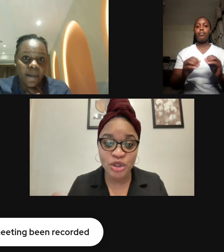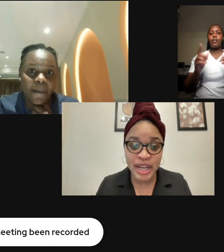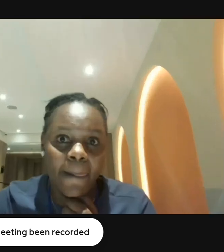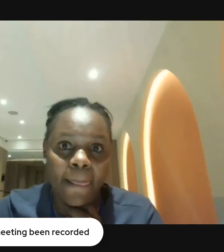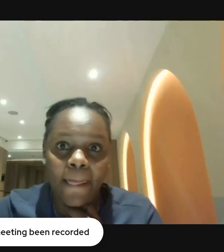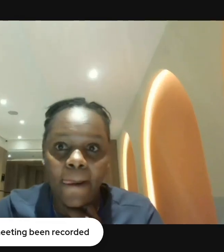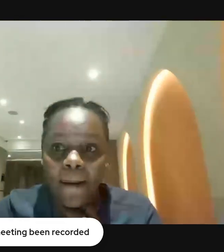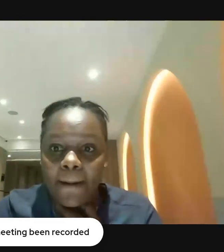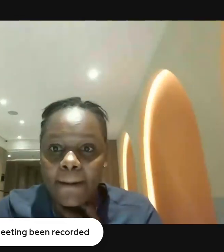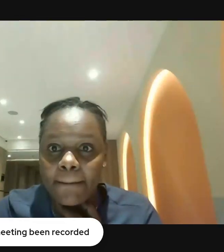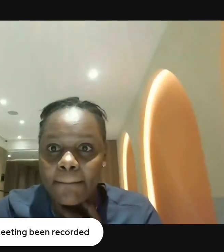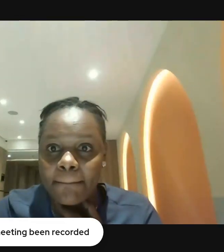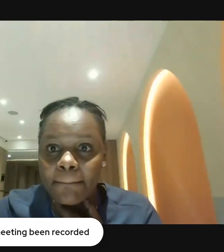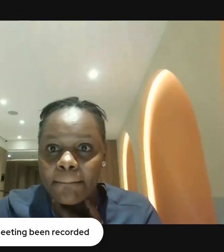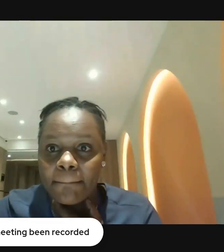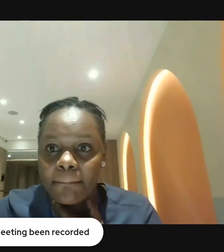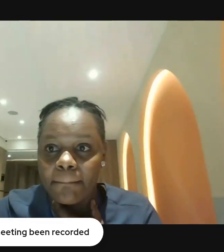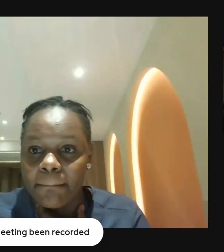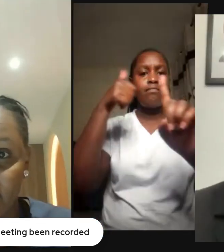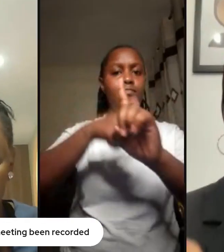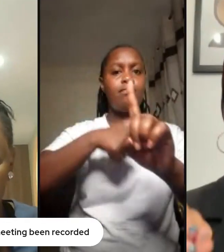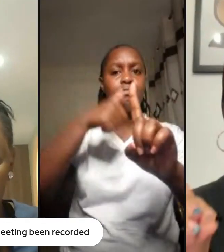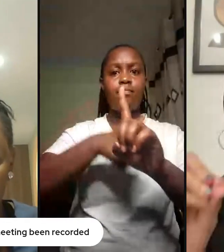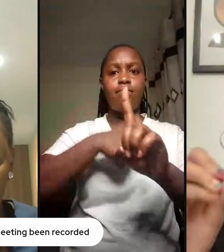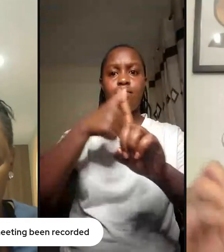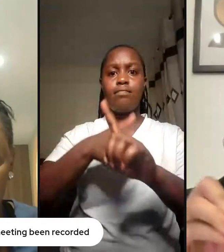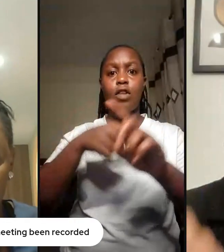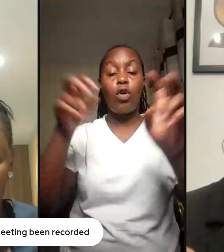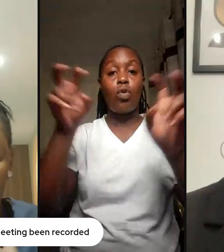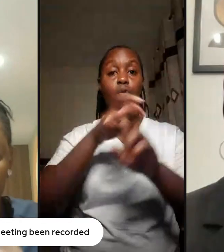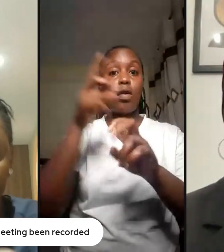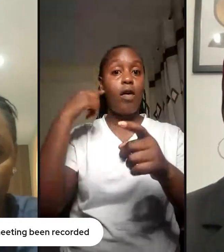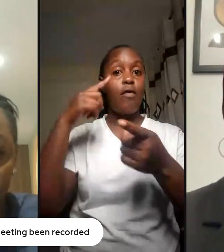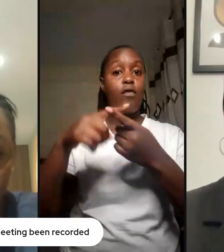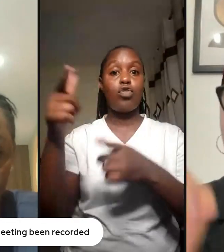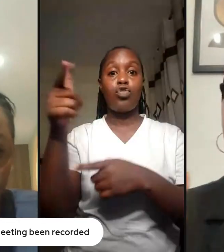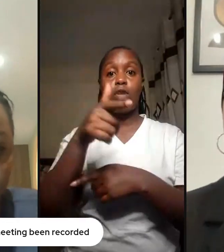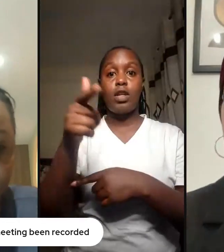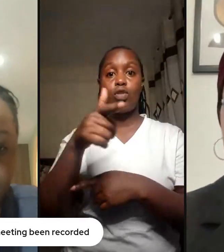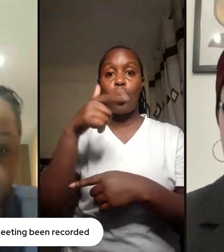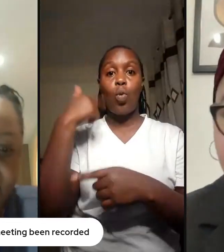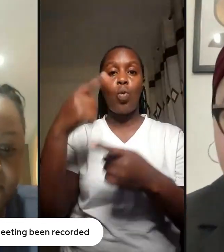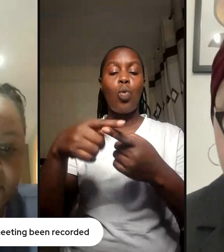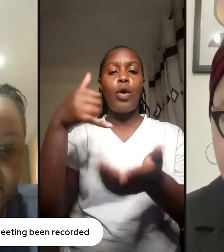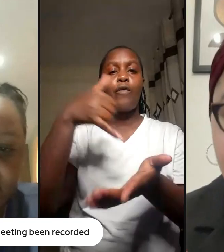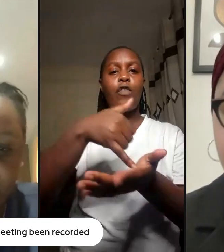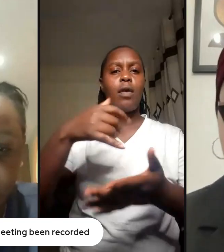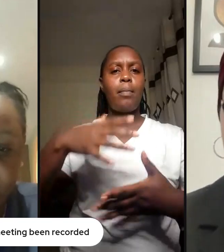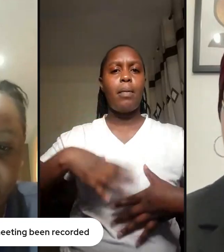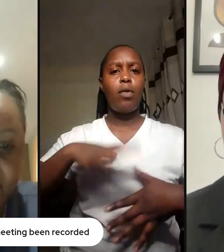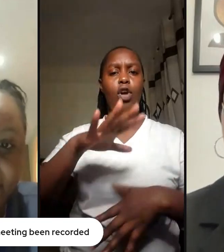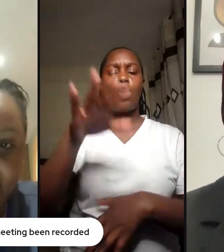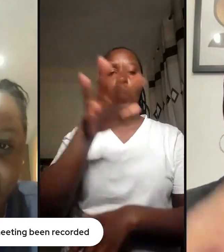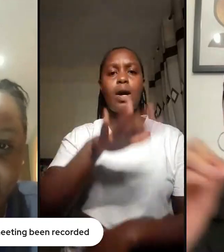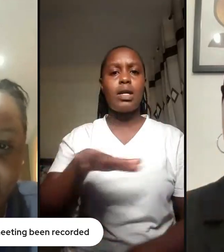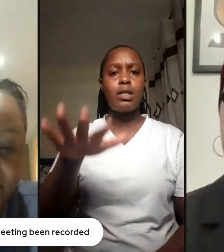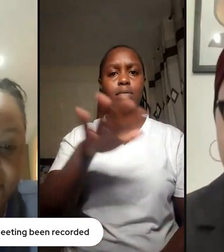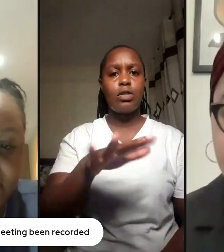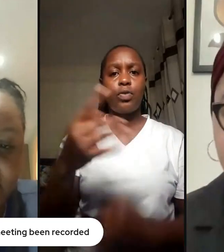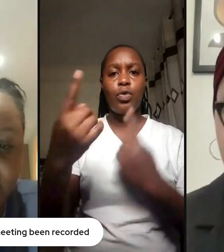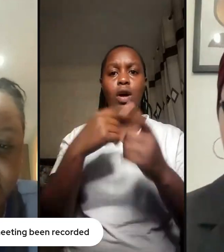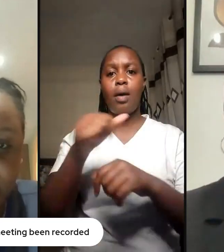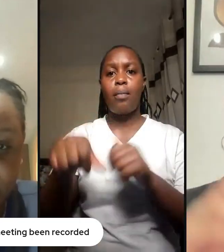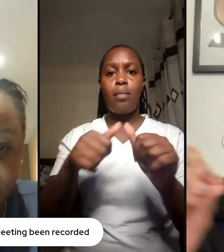for journalists who feature people in your space, who talk about disability conversations, who